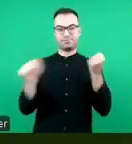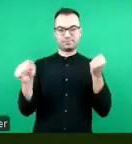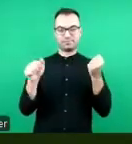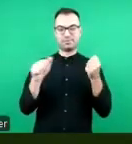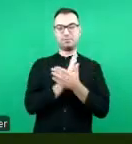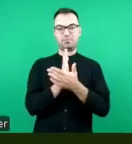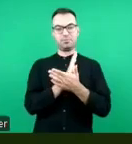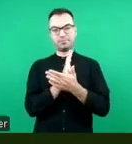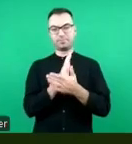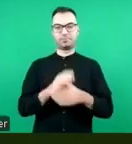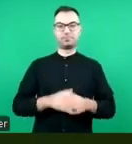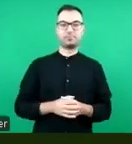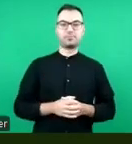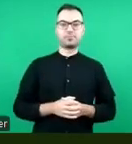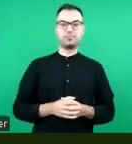management intensity.